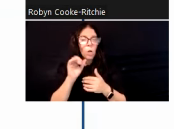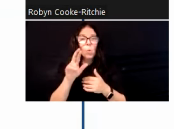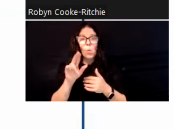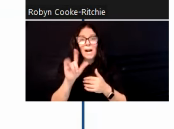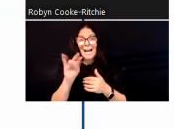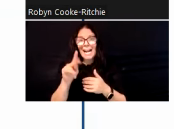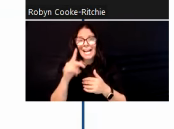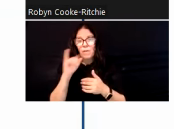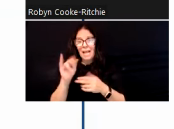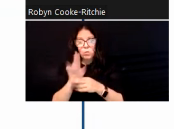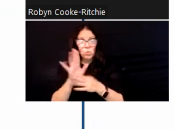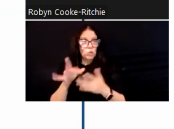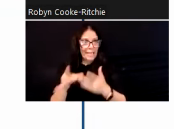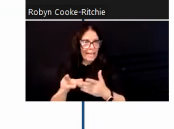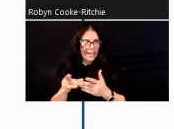guides.